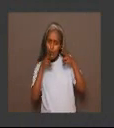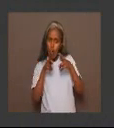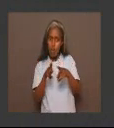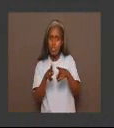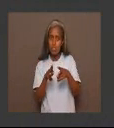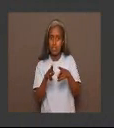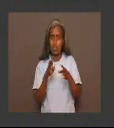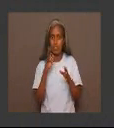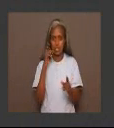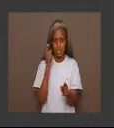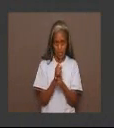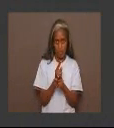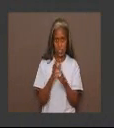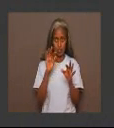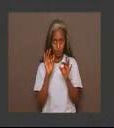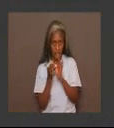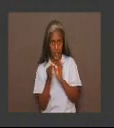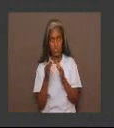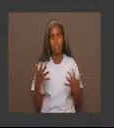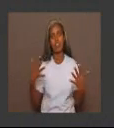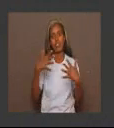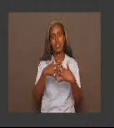on definite integrals.